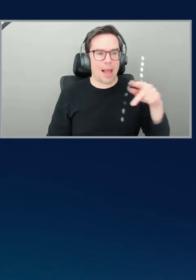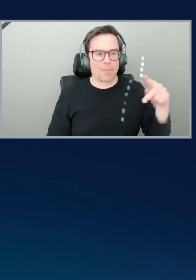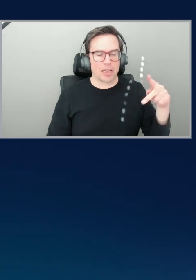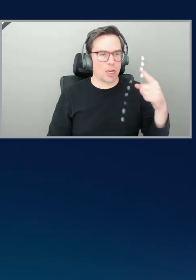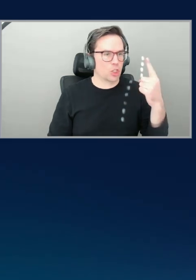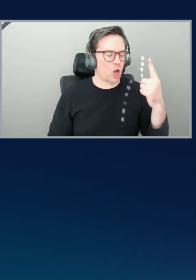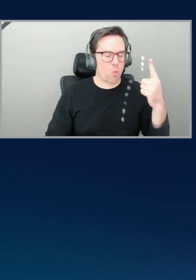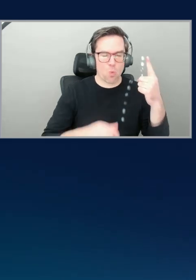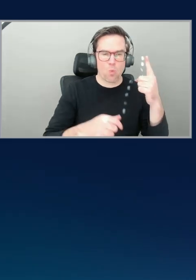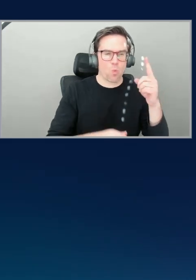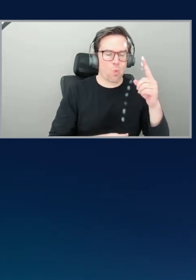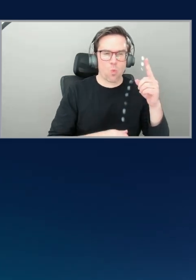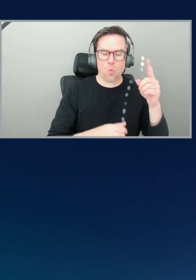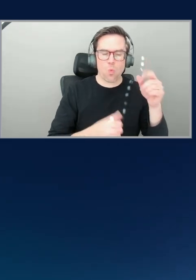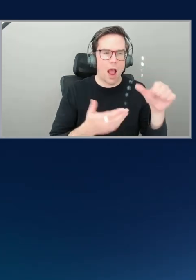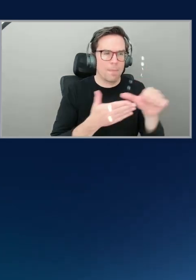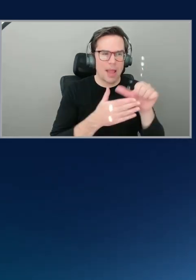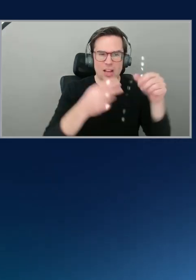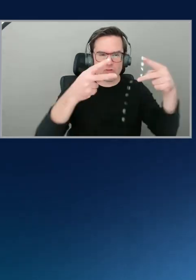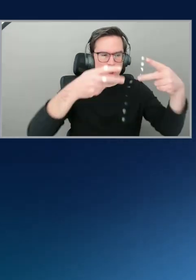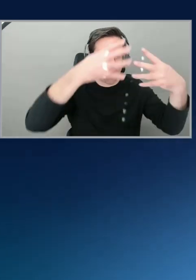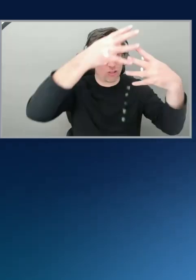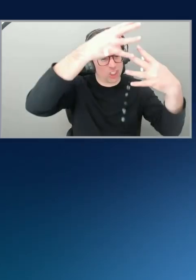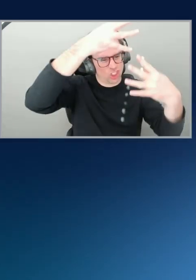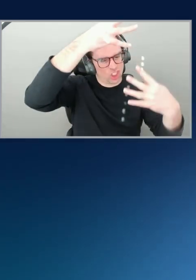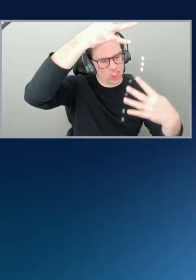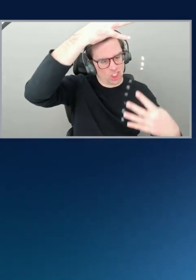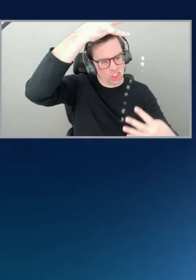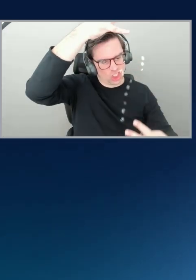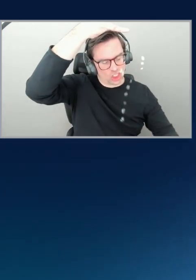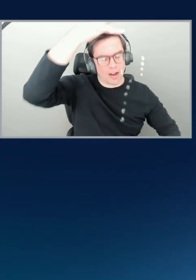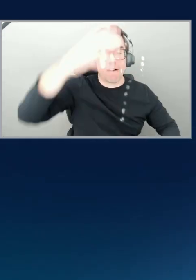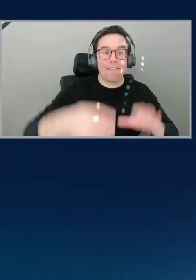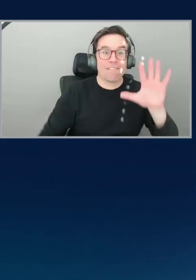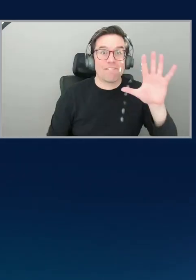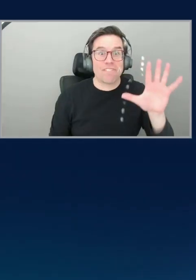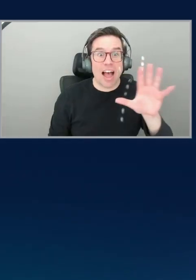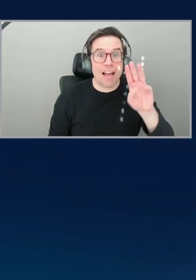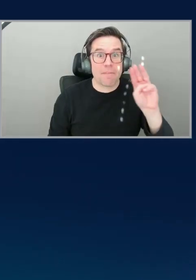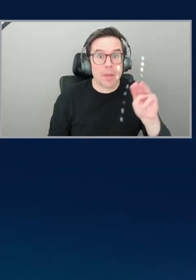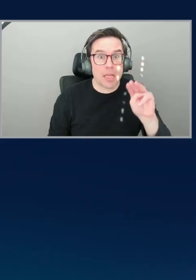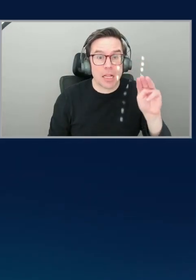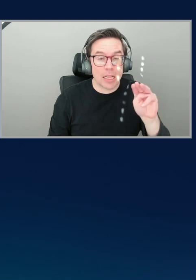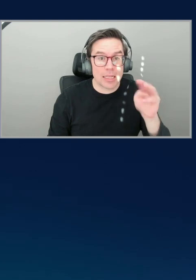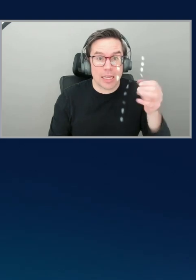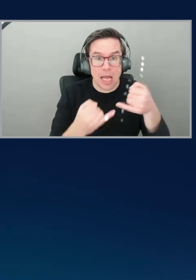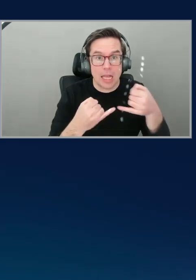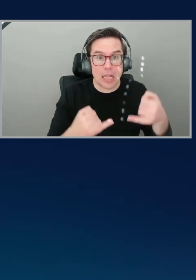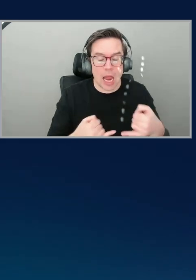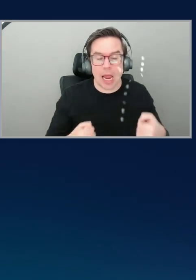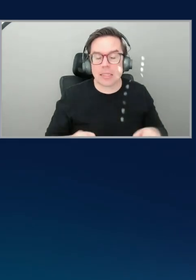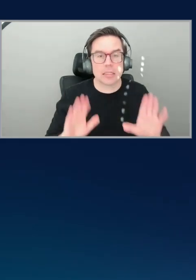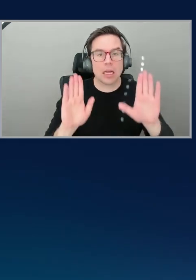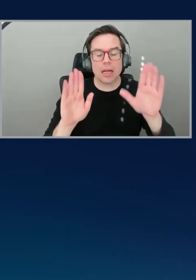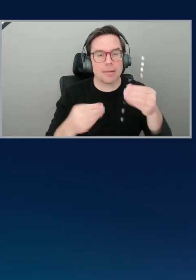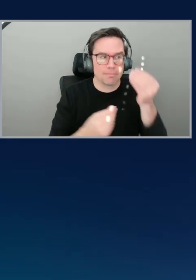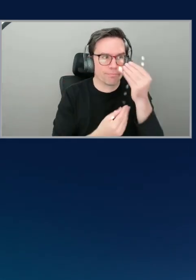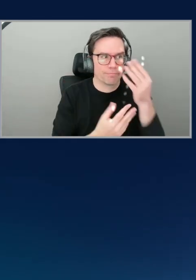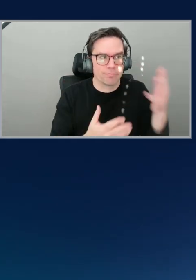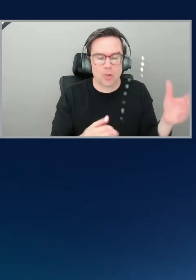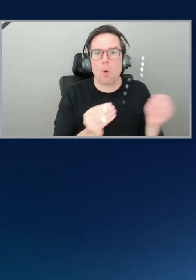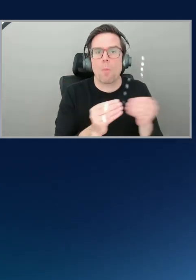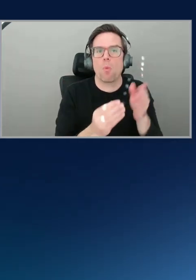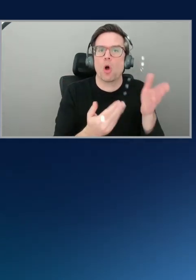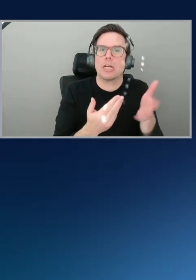by itself. What I keep telling those customers is like you'll be easier to break it down into pieces, because if Q gives